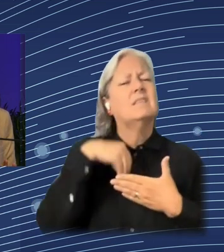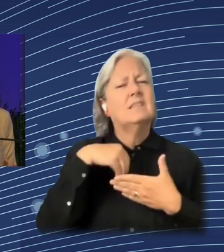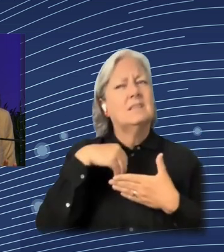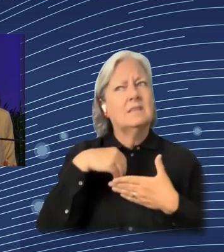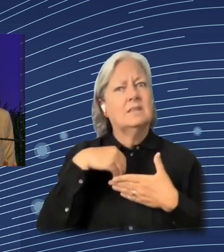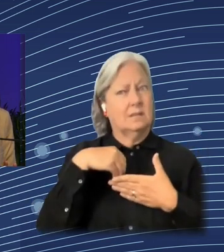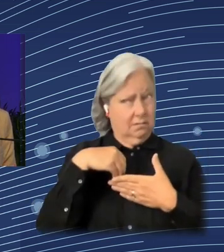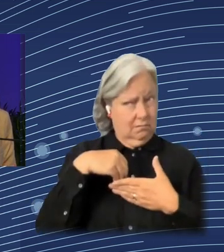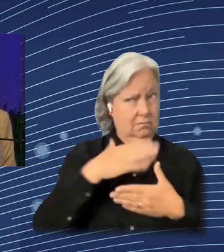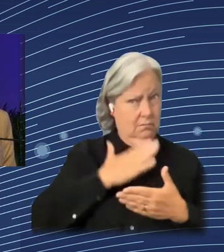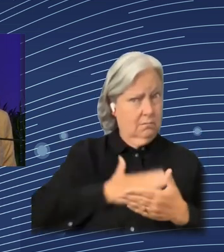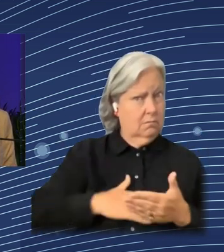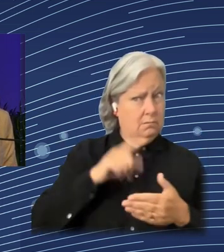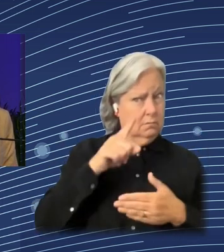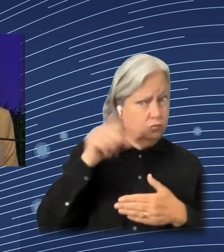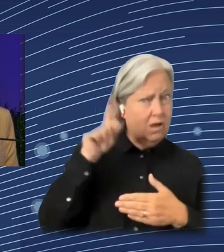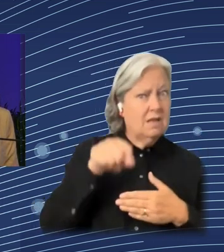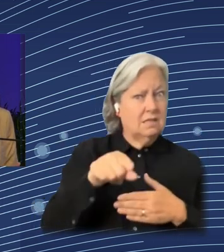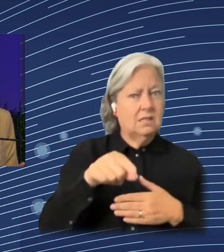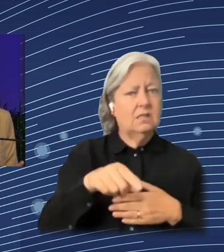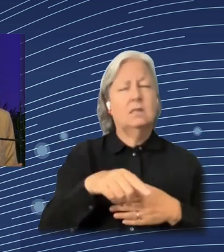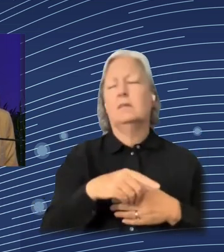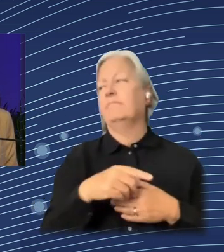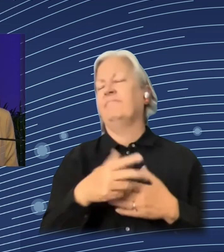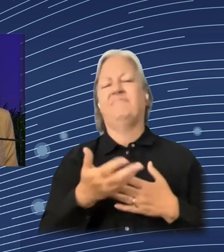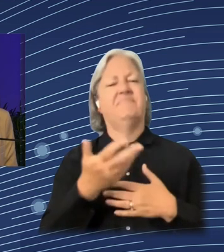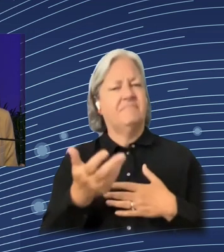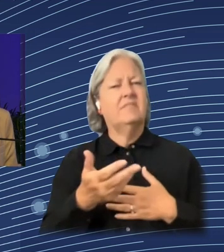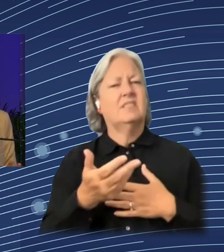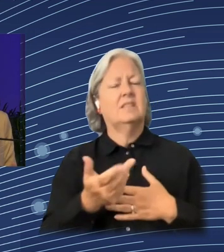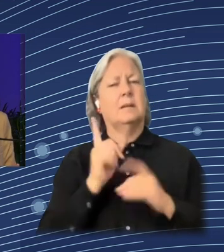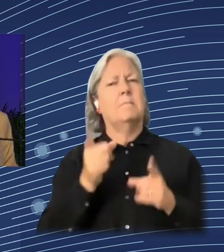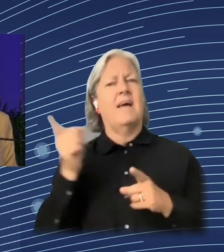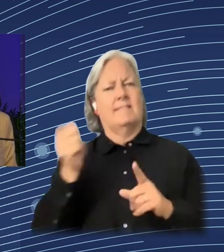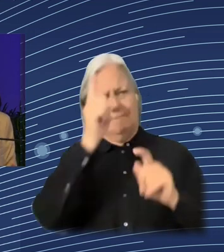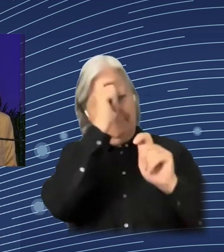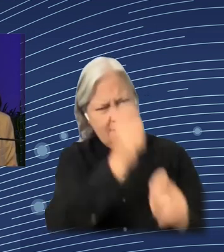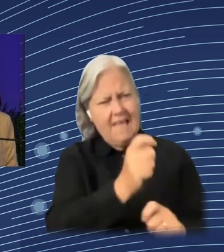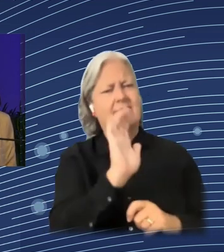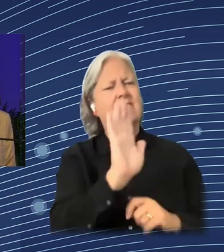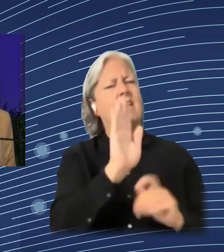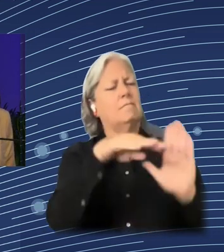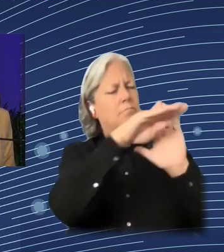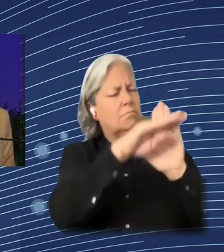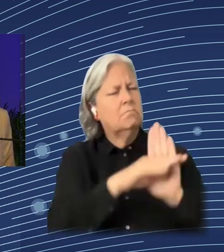the social legislation is respected and there is respect for social rights.